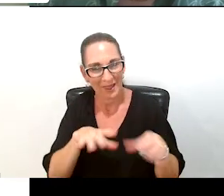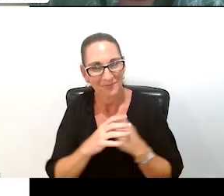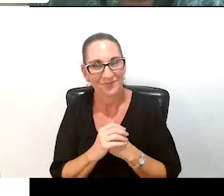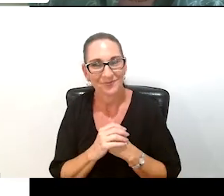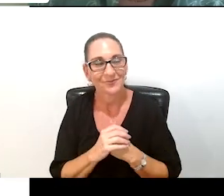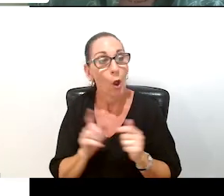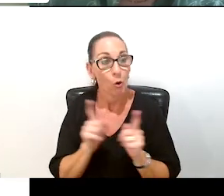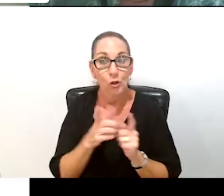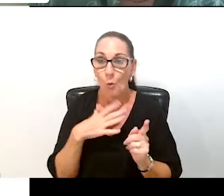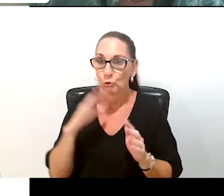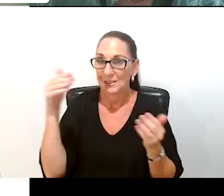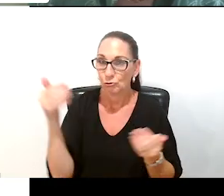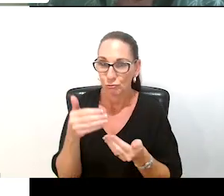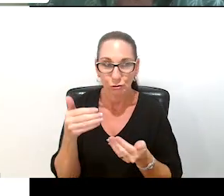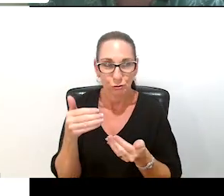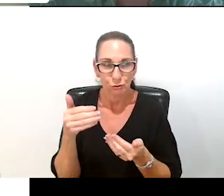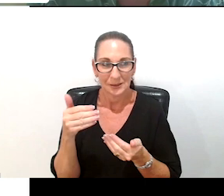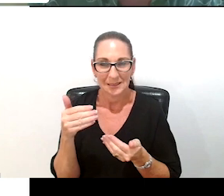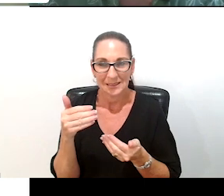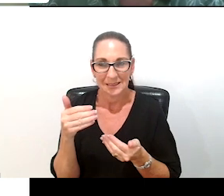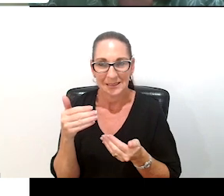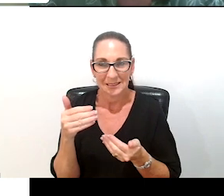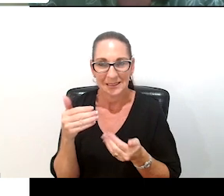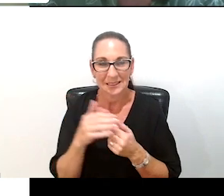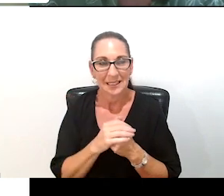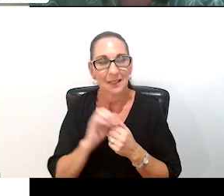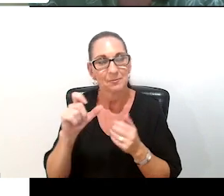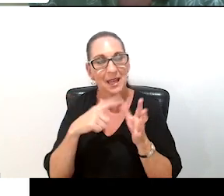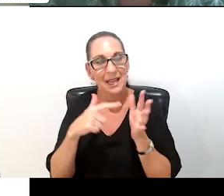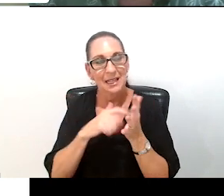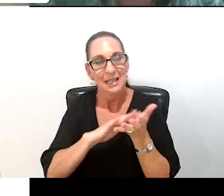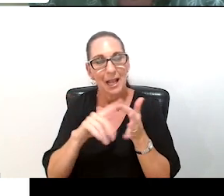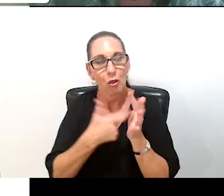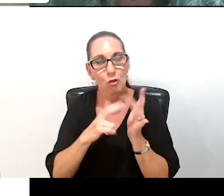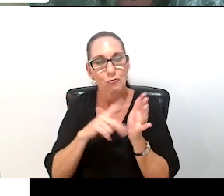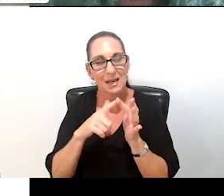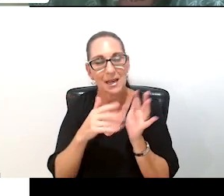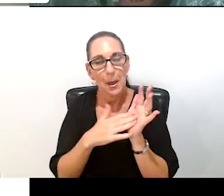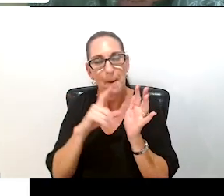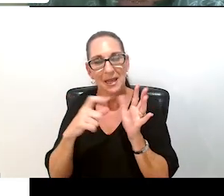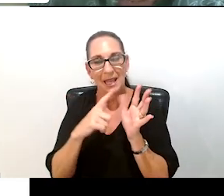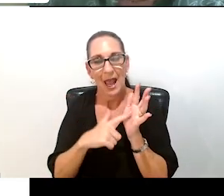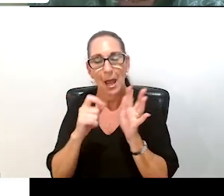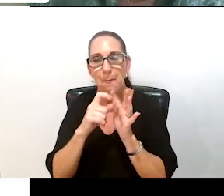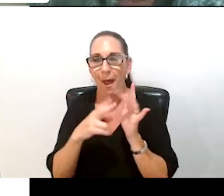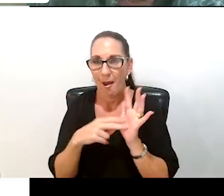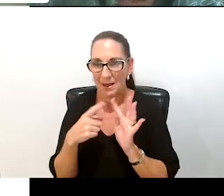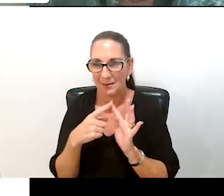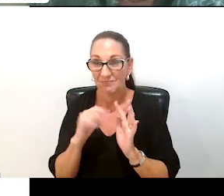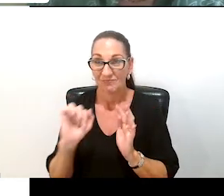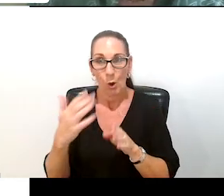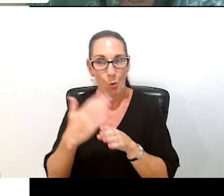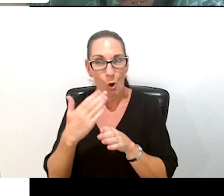also like to introduce Catherine McAlpine, CEO